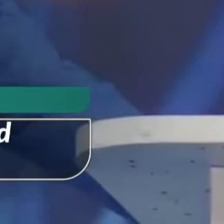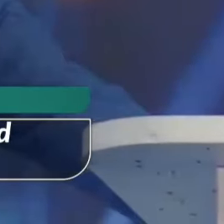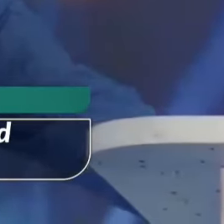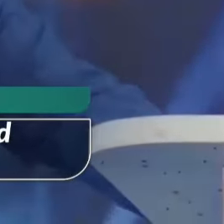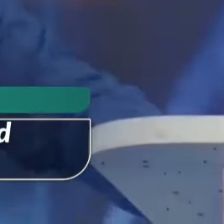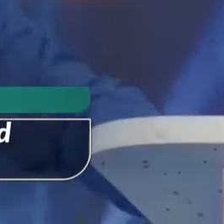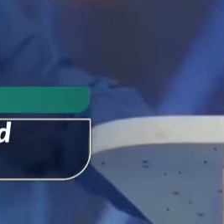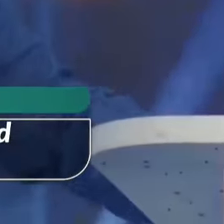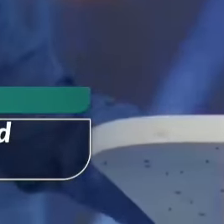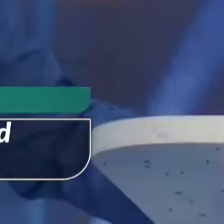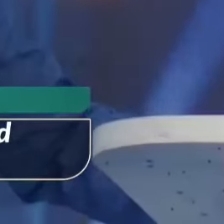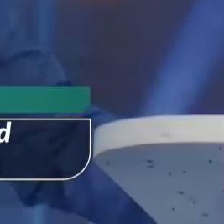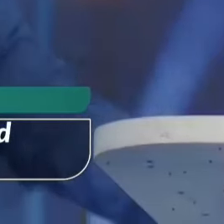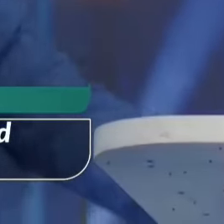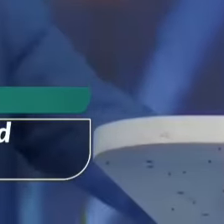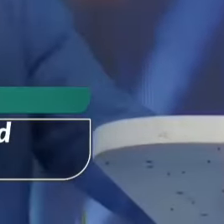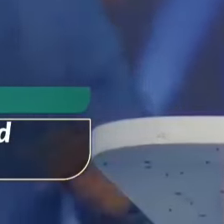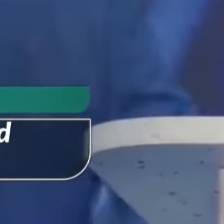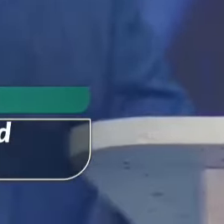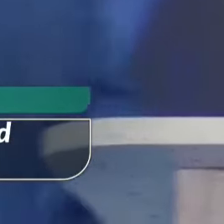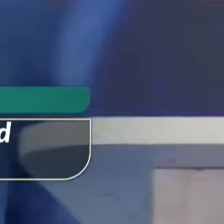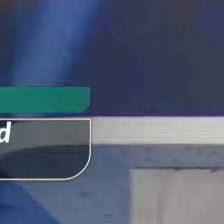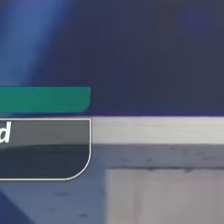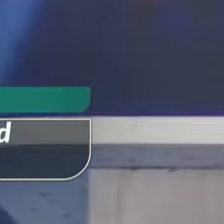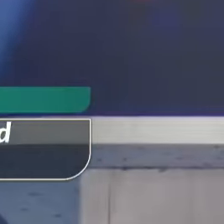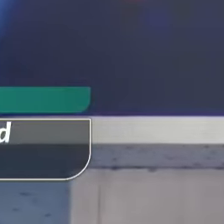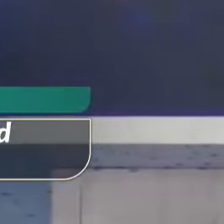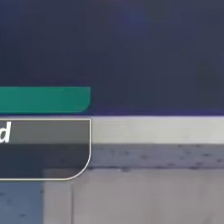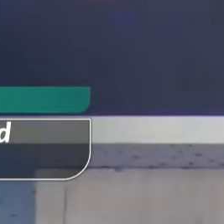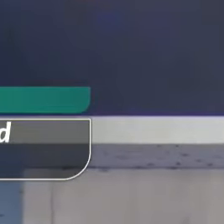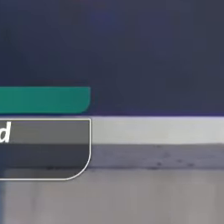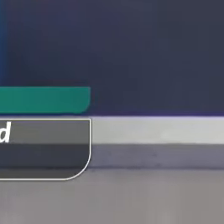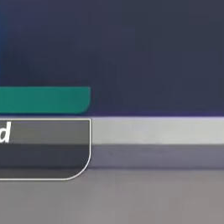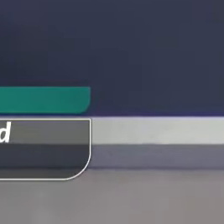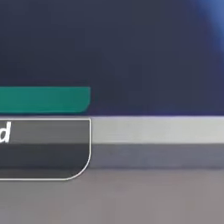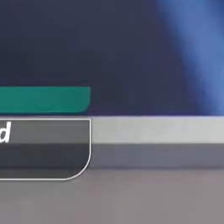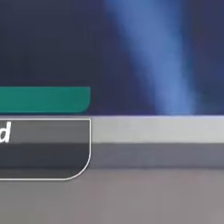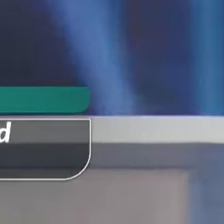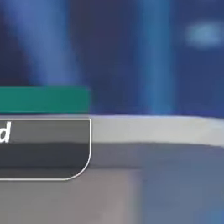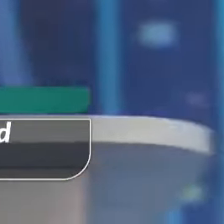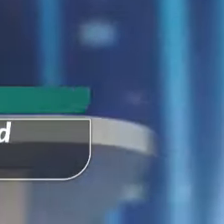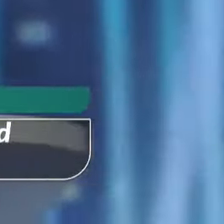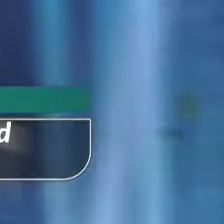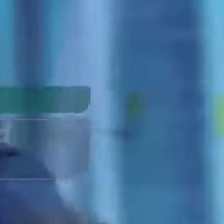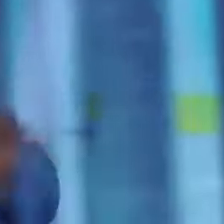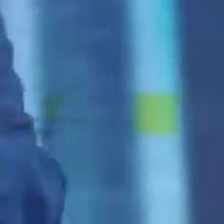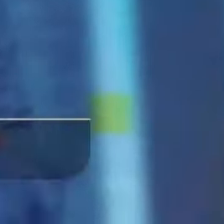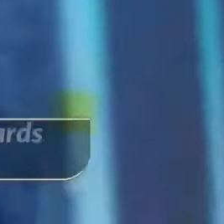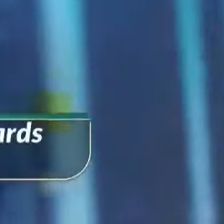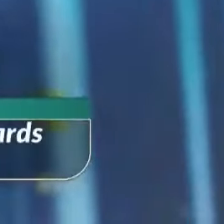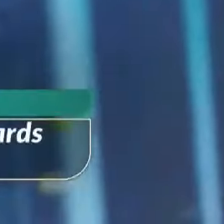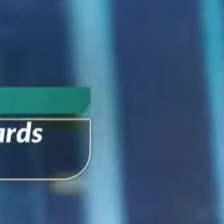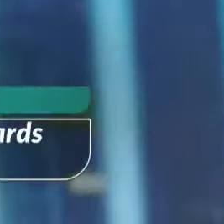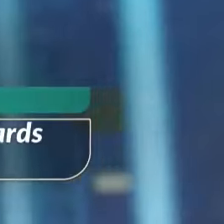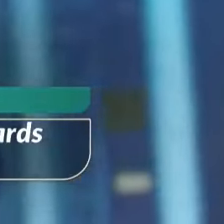and beyond graduating. And did there is drive with